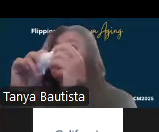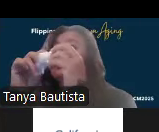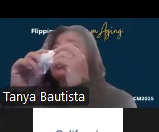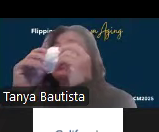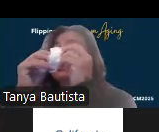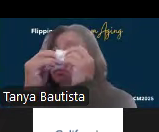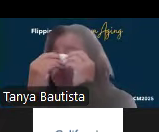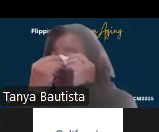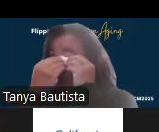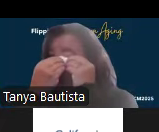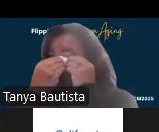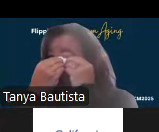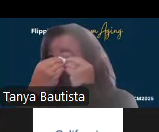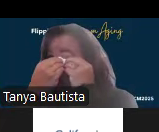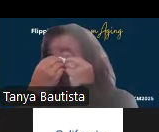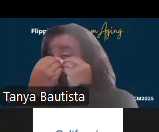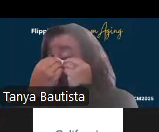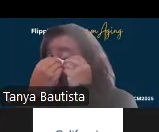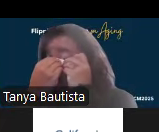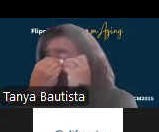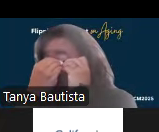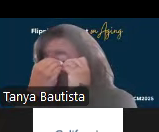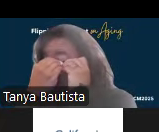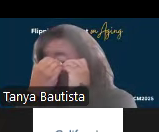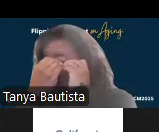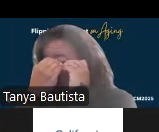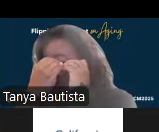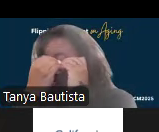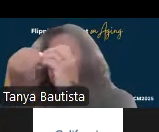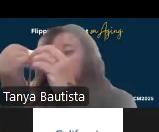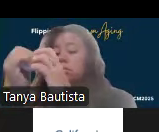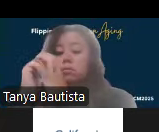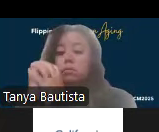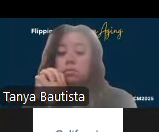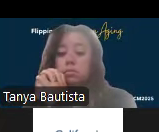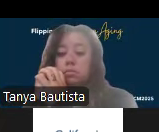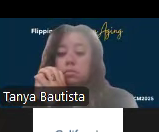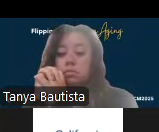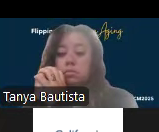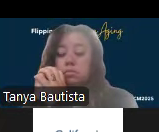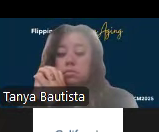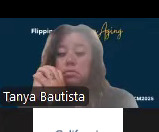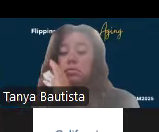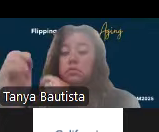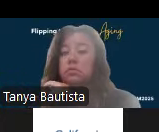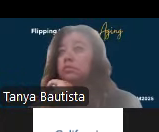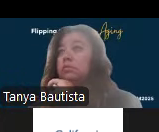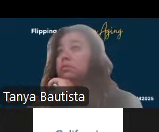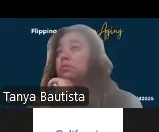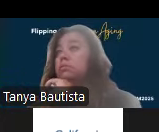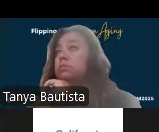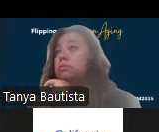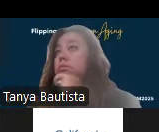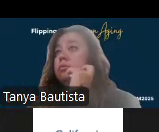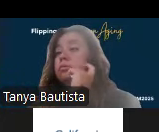There's stigma around dementia that all of a sudden you will, become nonverbal, etc. It has a wide range